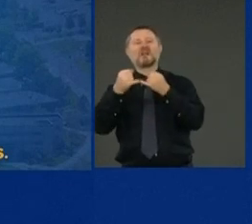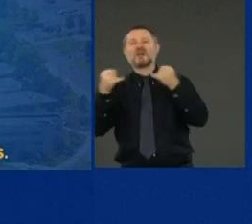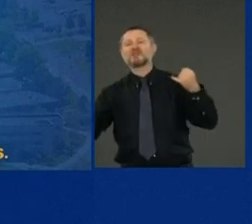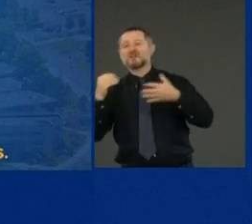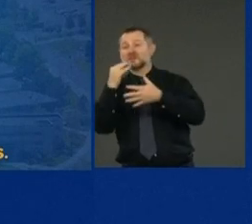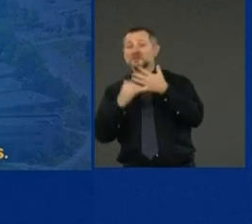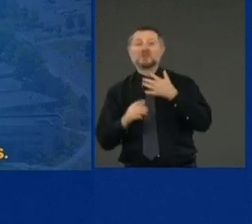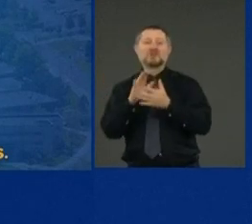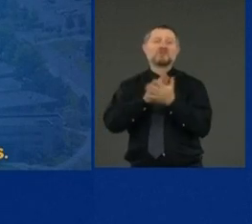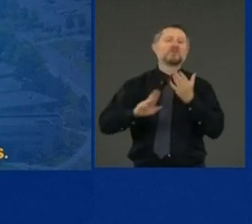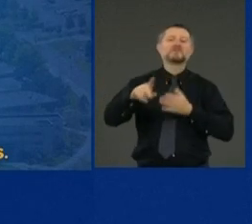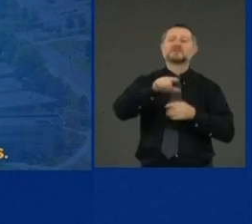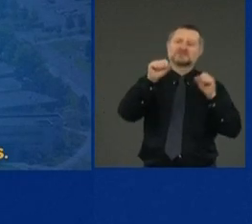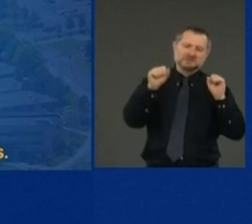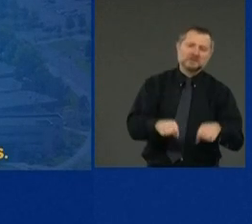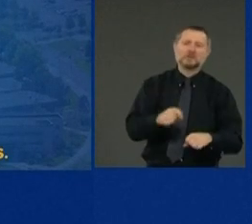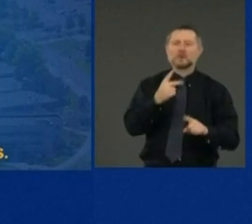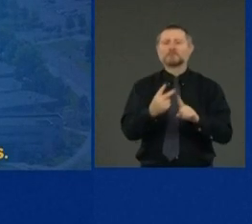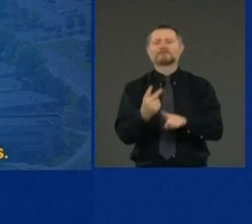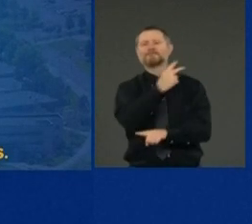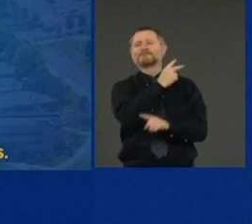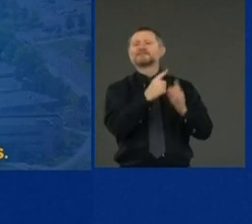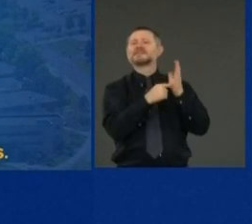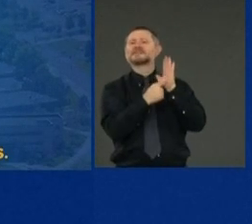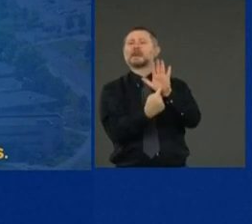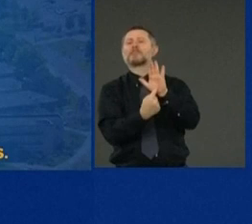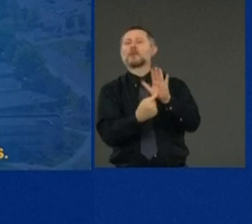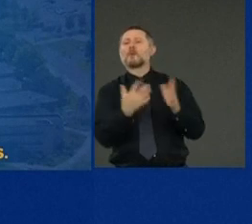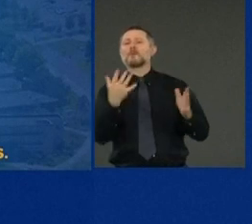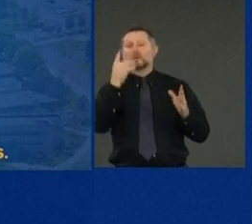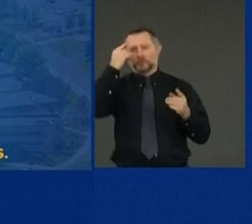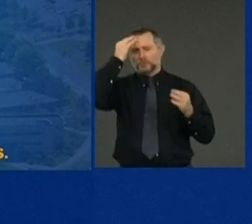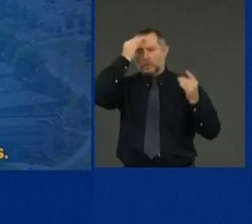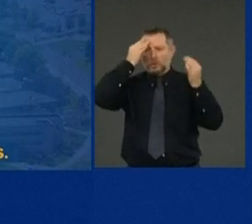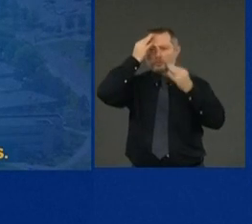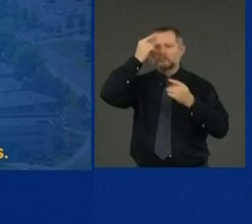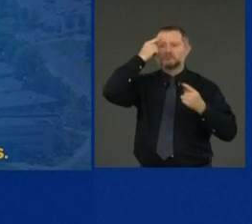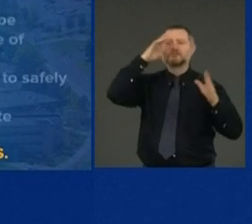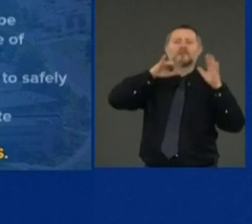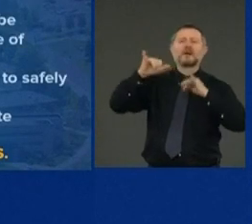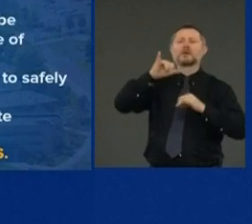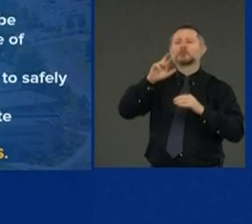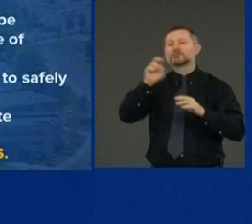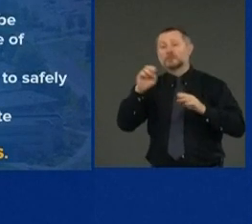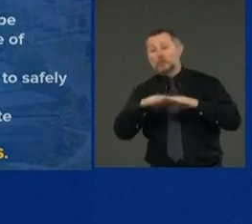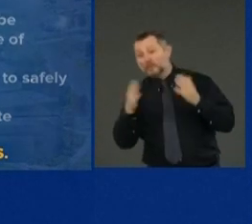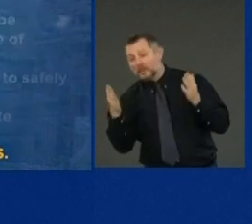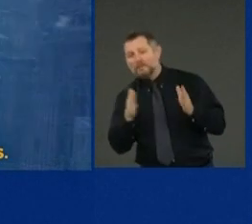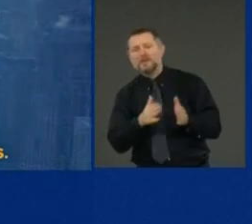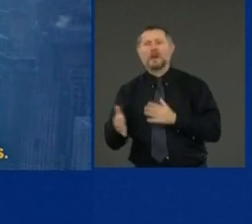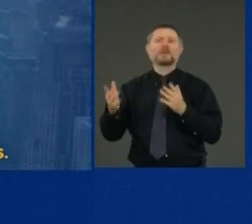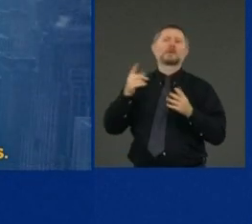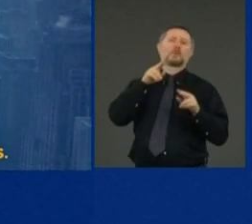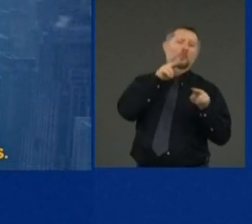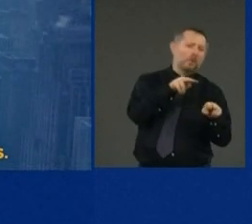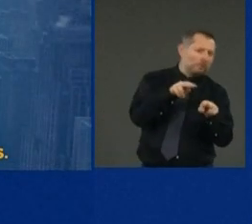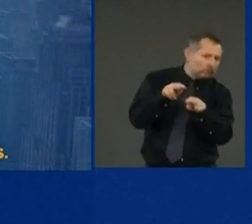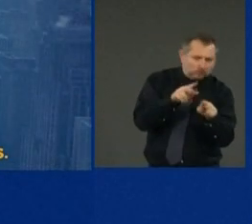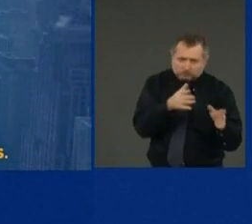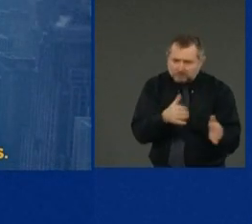get examples of considerations, but we need reopening plans, monitoring plans, containment plans, and shutdown